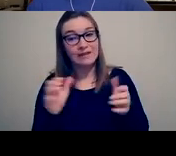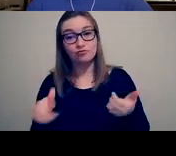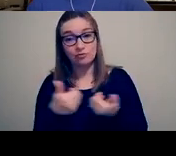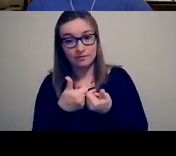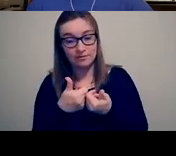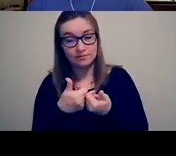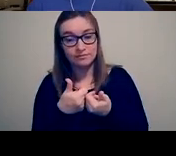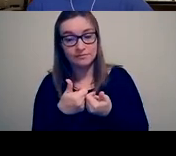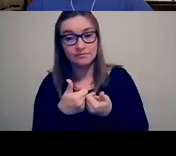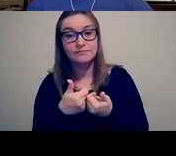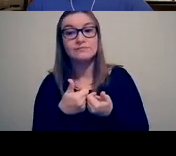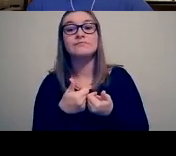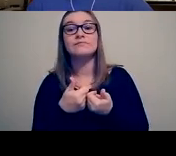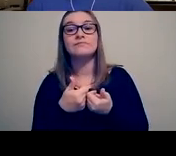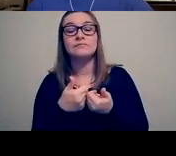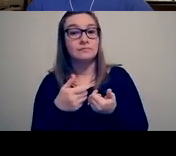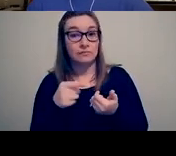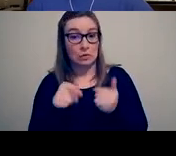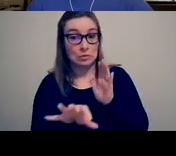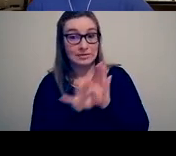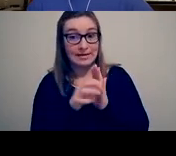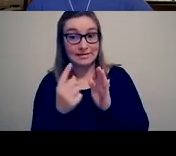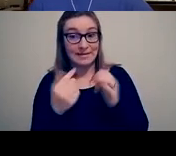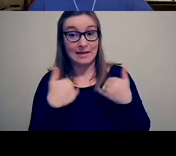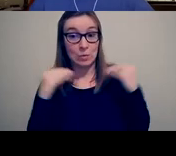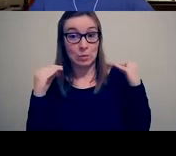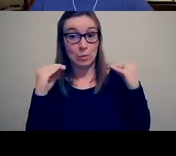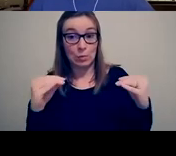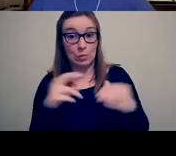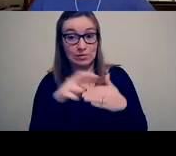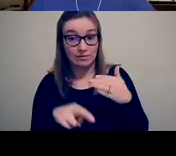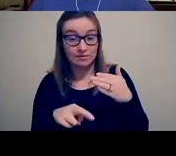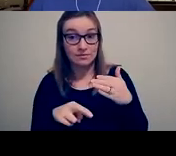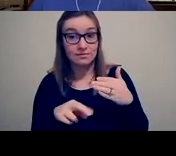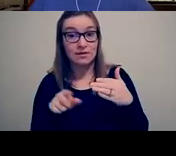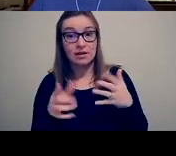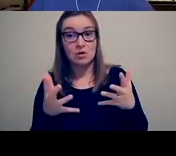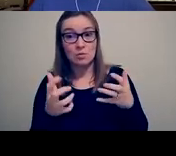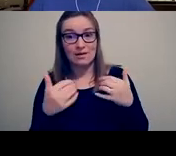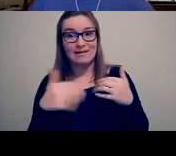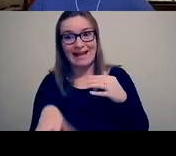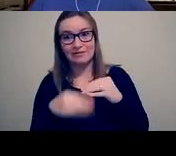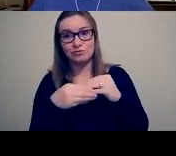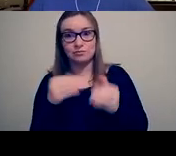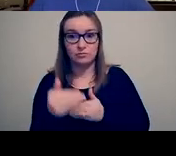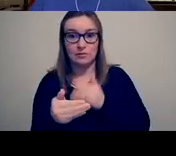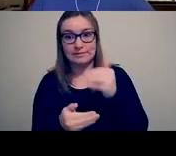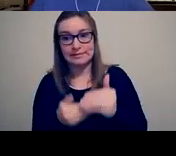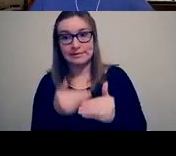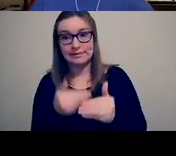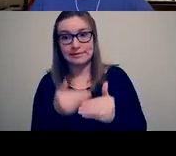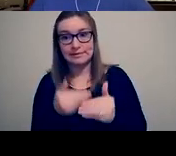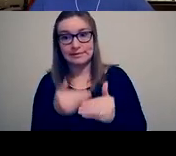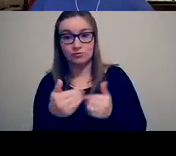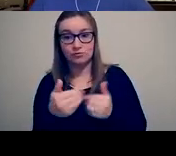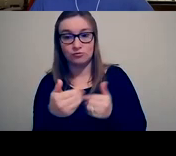is, are you gonna select something that has no results? And do you wanna go through the extra steps of picking and